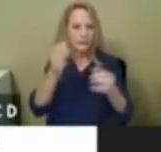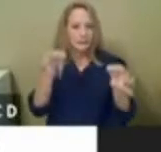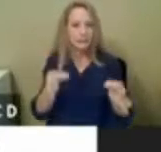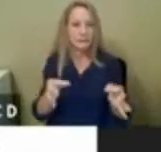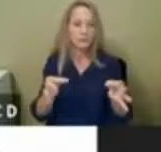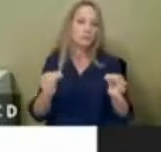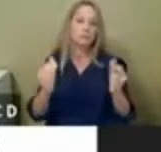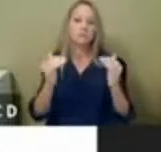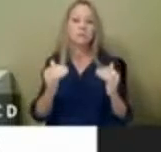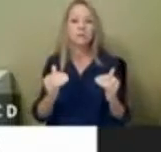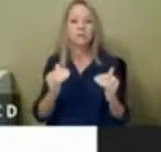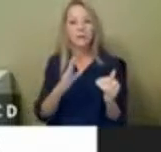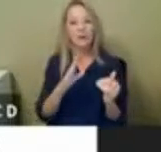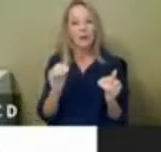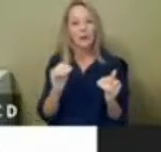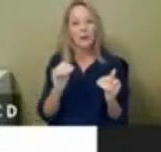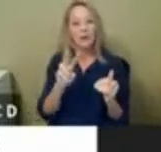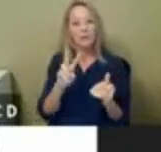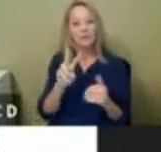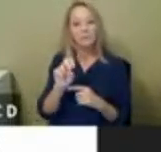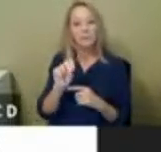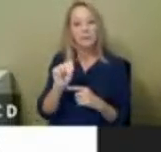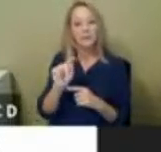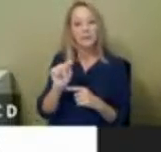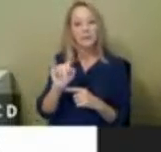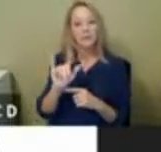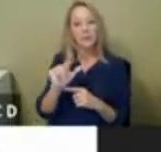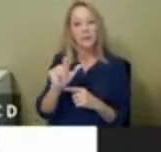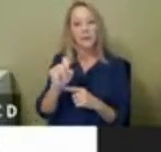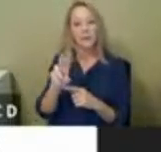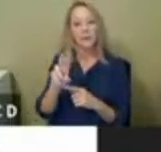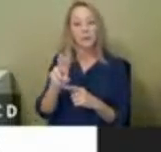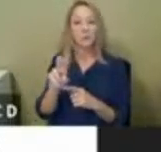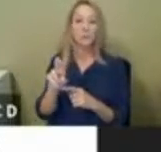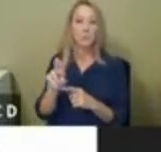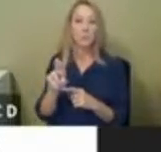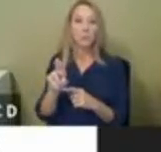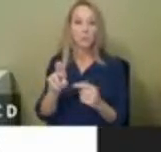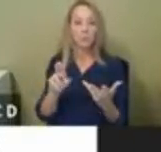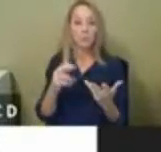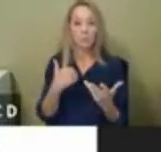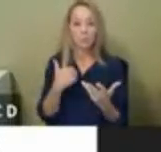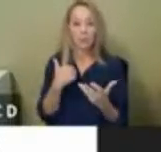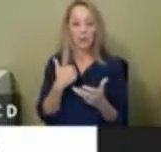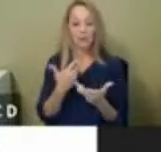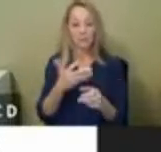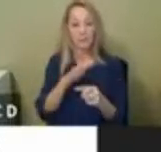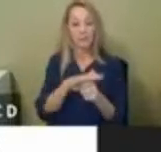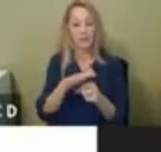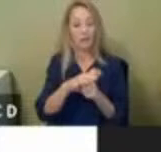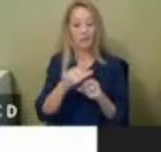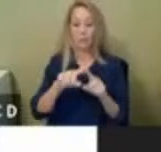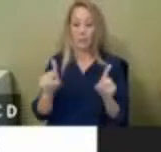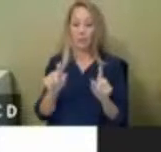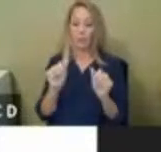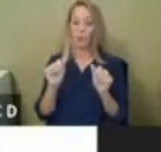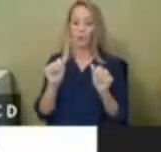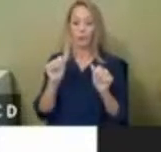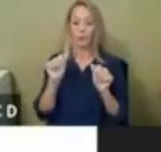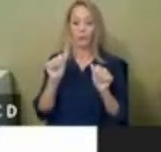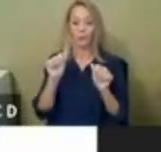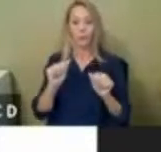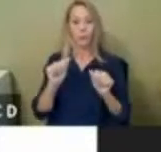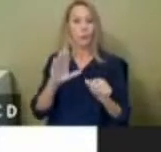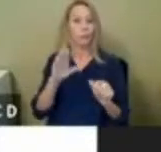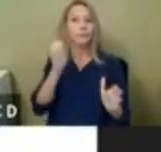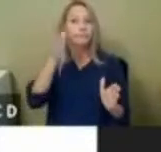on the front end, resources could become strained. And earlier this week, I was actually surprised to be